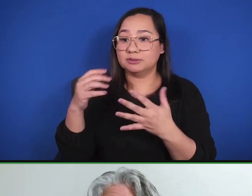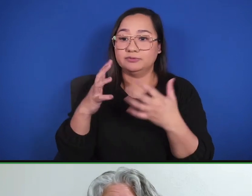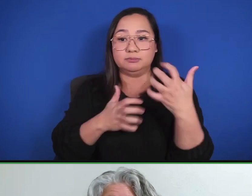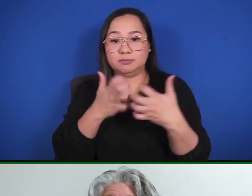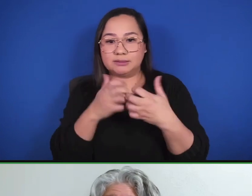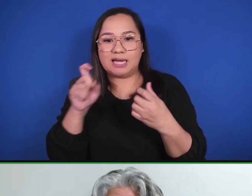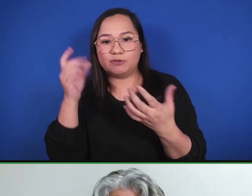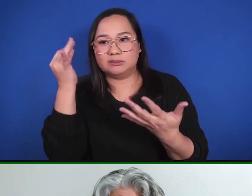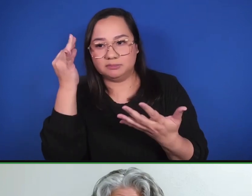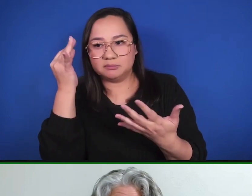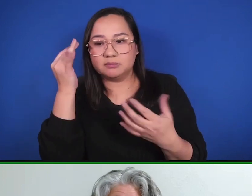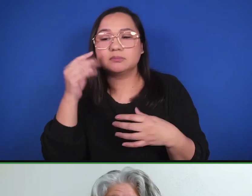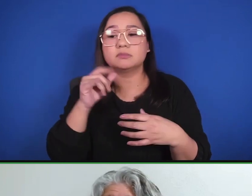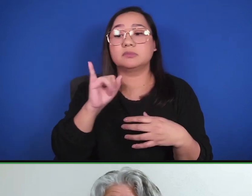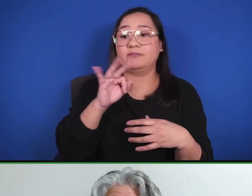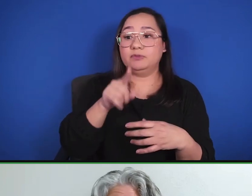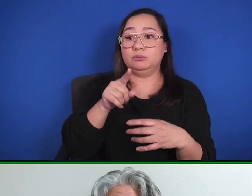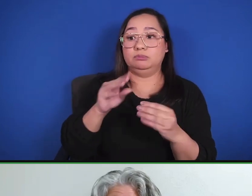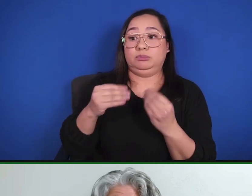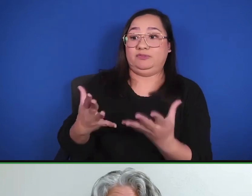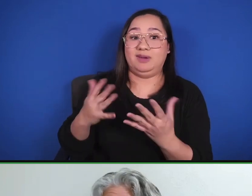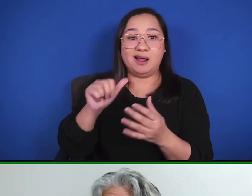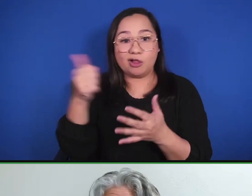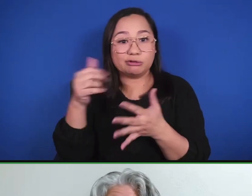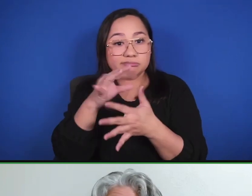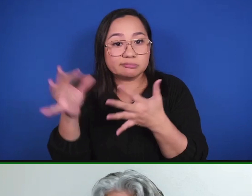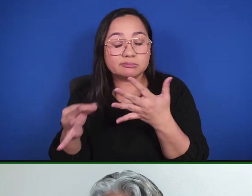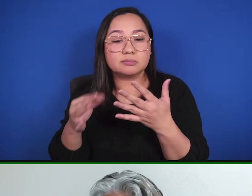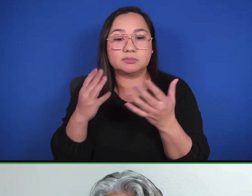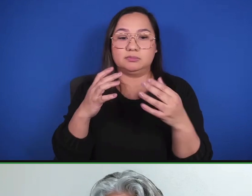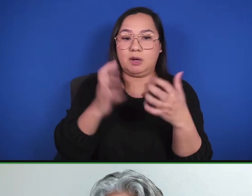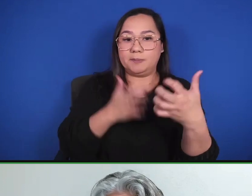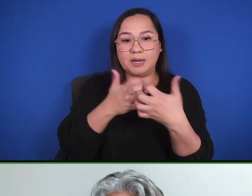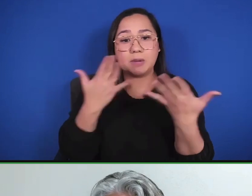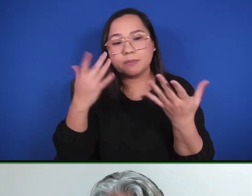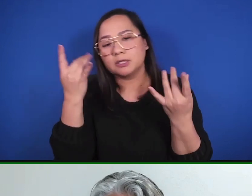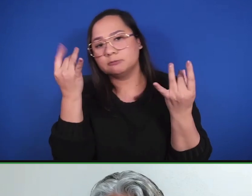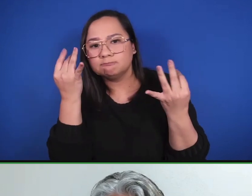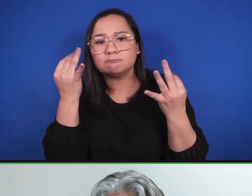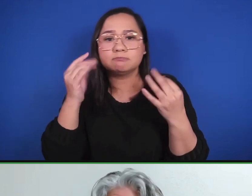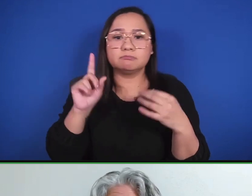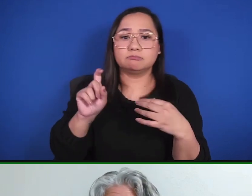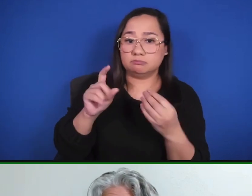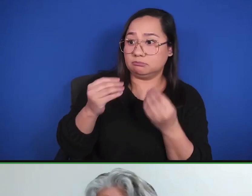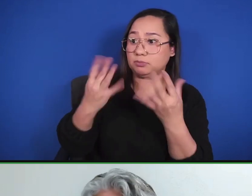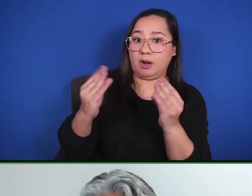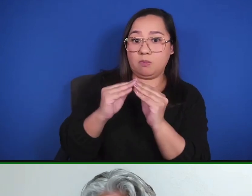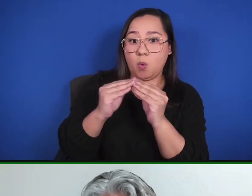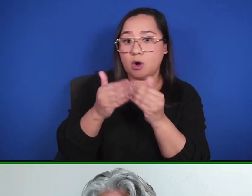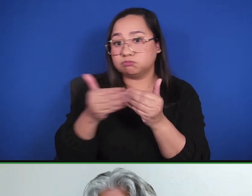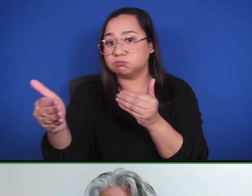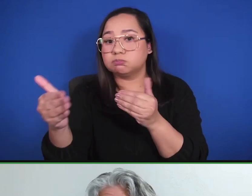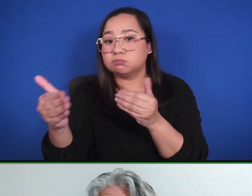Alternate accommodations may be considered if providing their preferred accommodation will cause an undue burden to the institution or